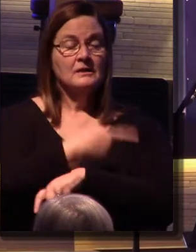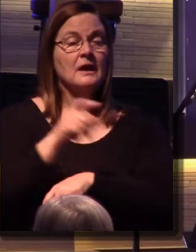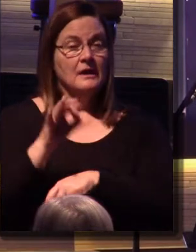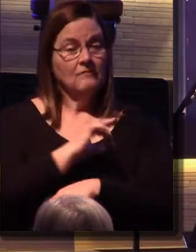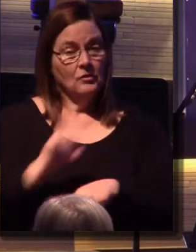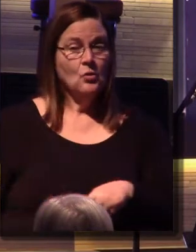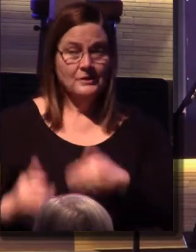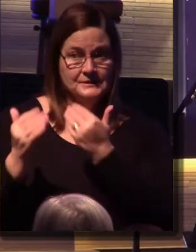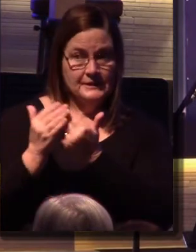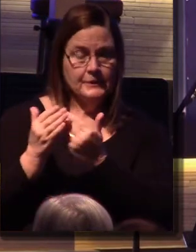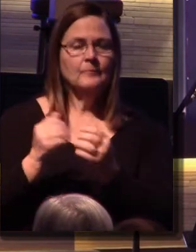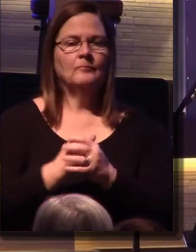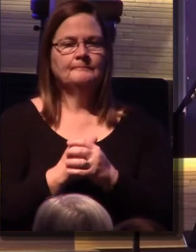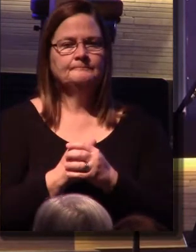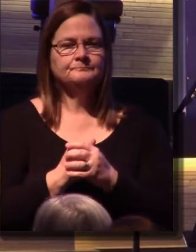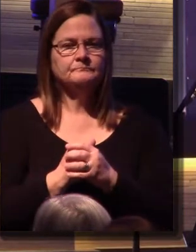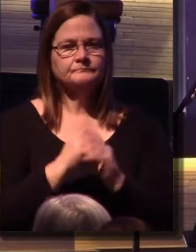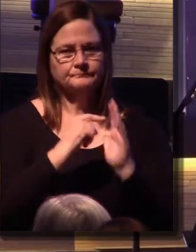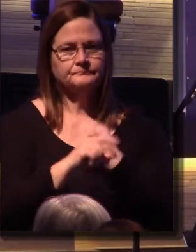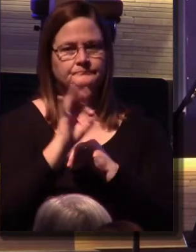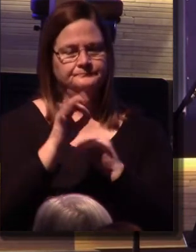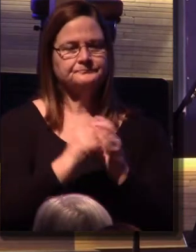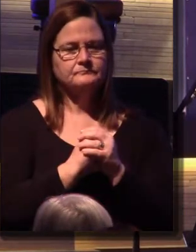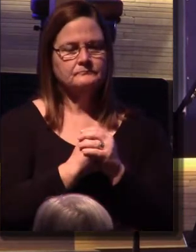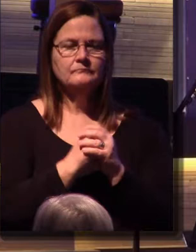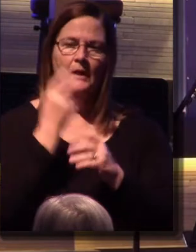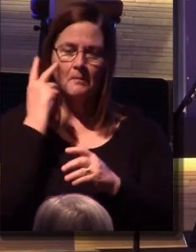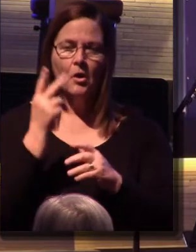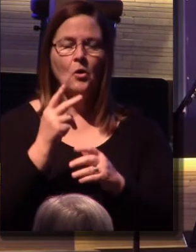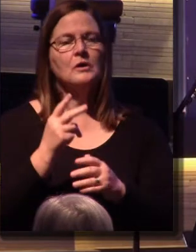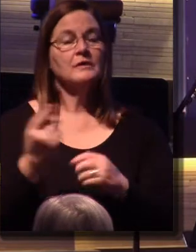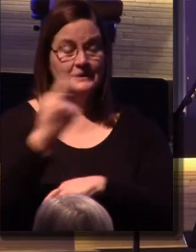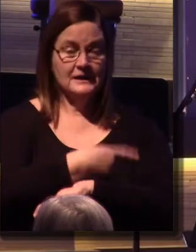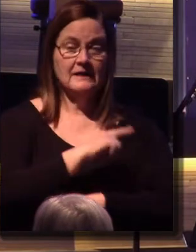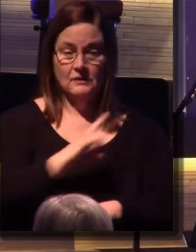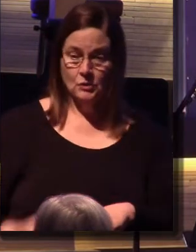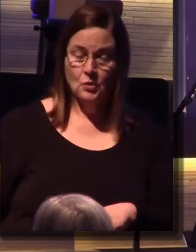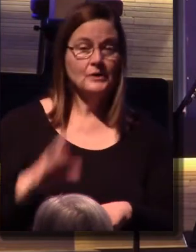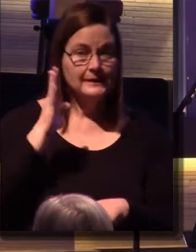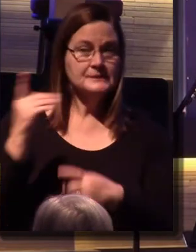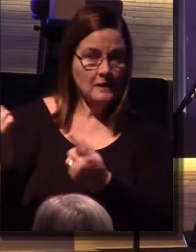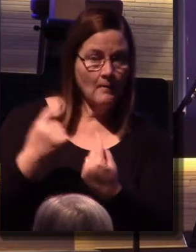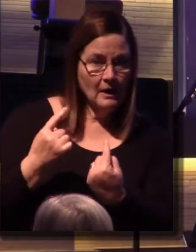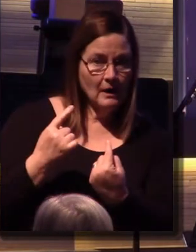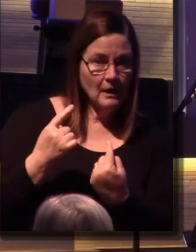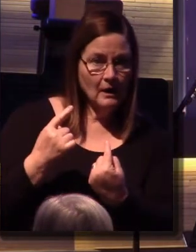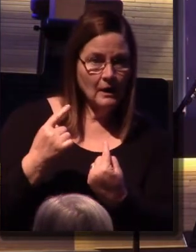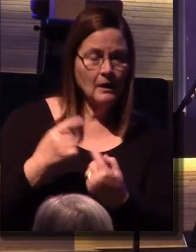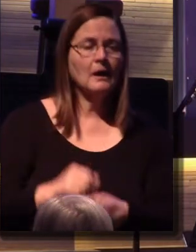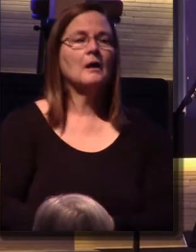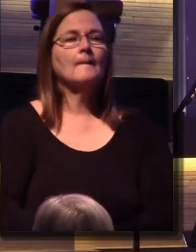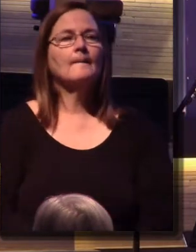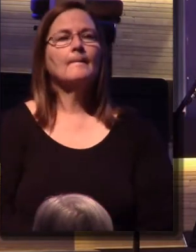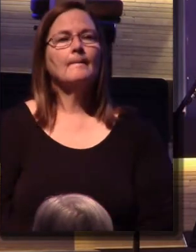the day of the Lord is near. And then again, in verse 9, it says, "Behold, the day of the Lord is coming."